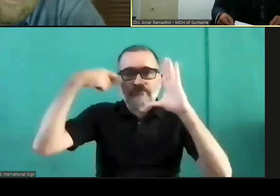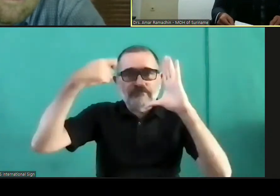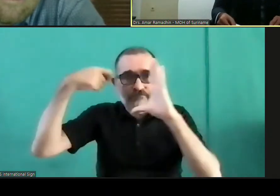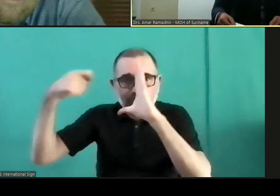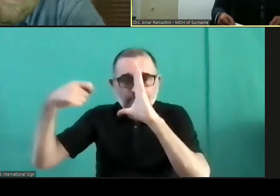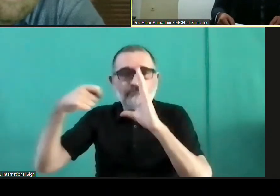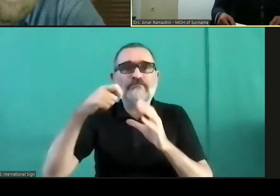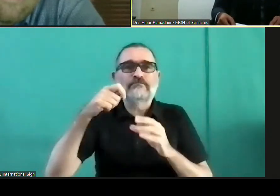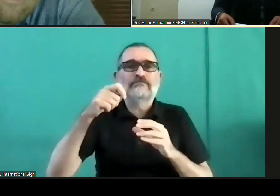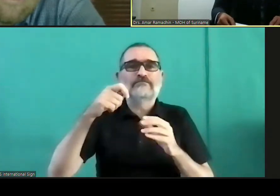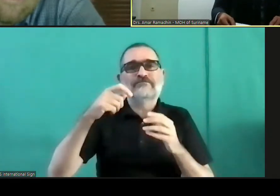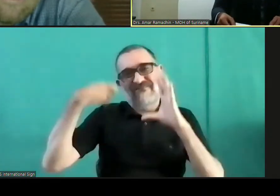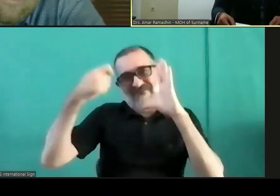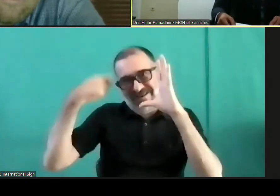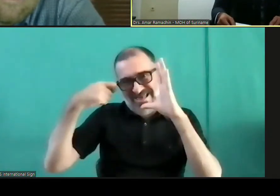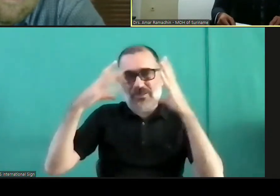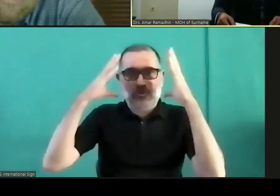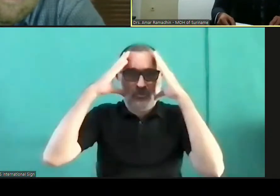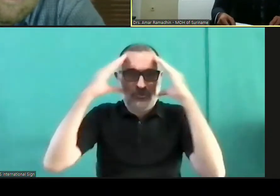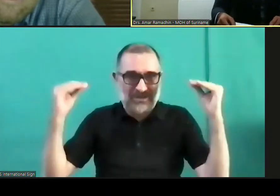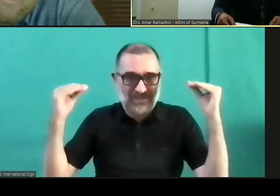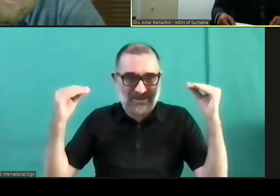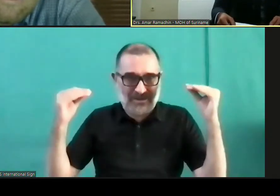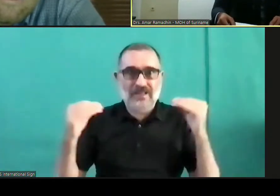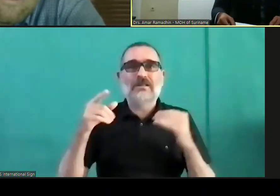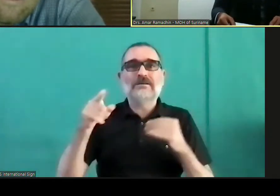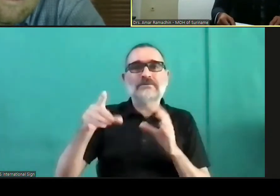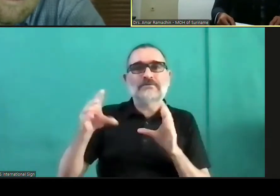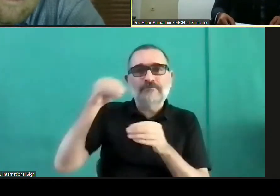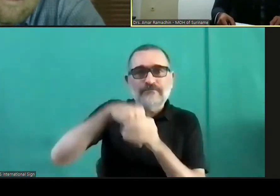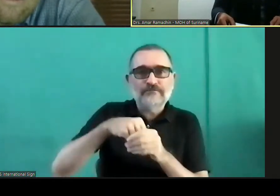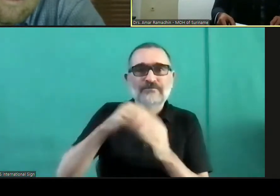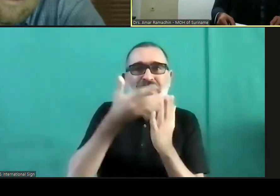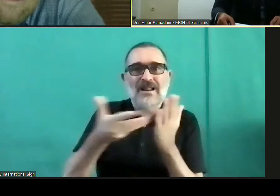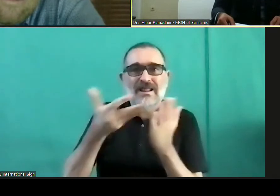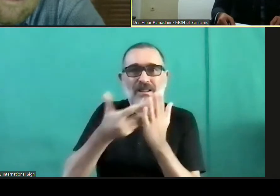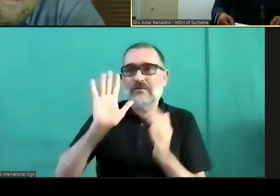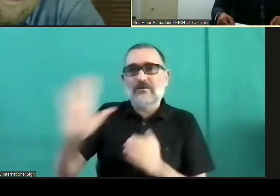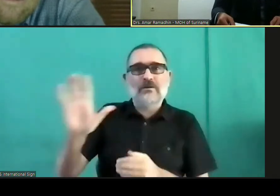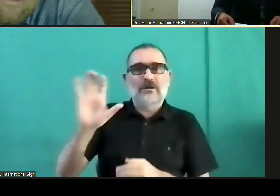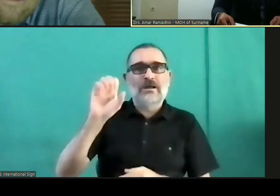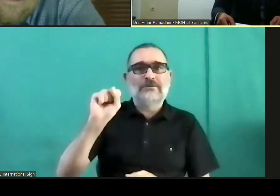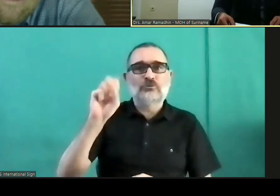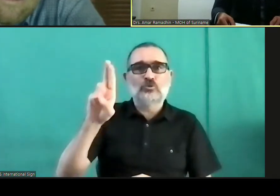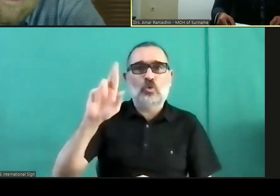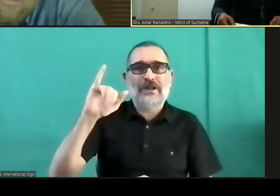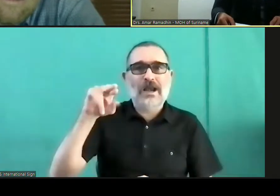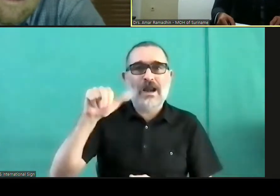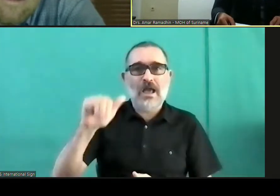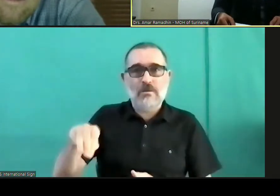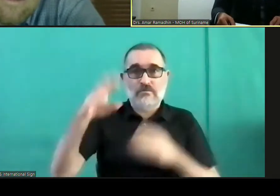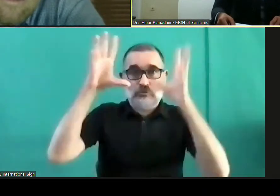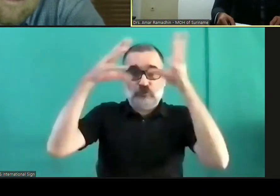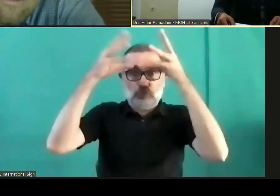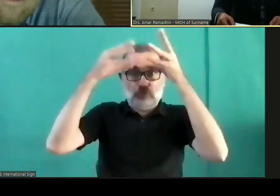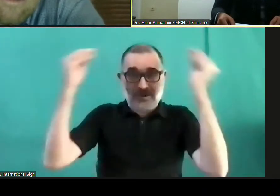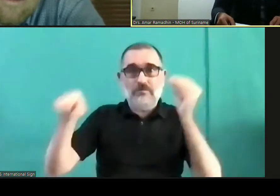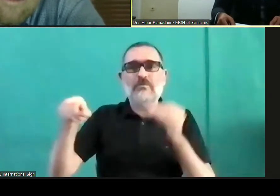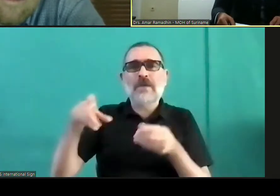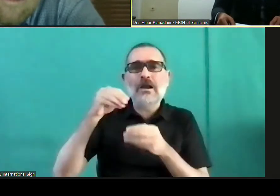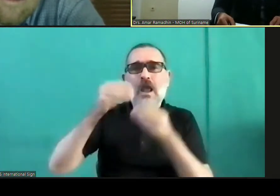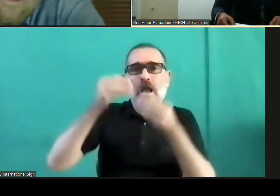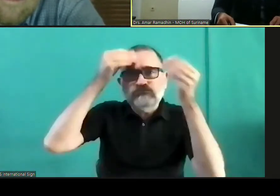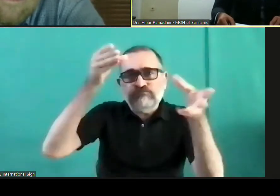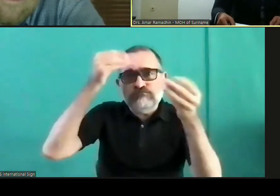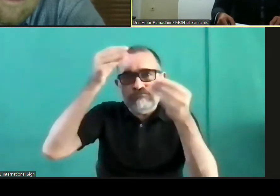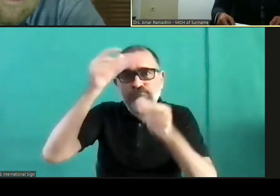physically active and promote healthy weight in Suriname, 40 episodes in total of an already developed television